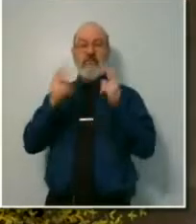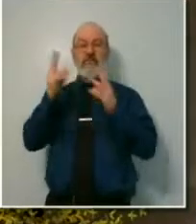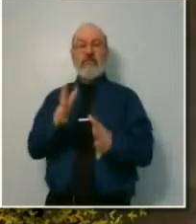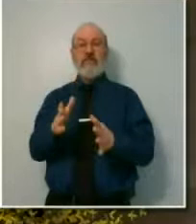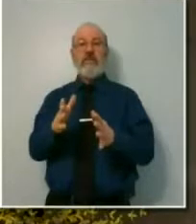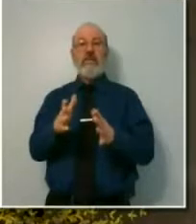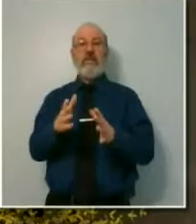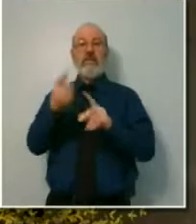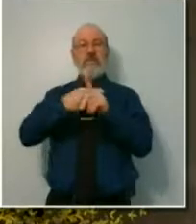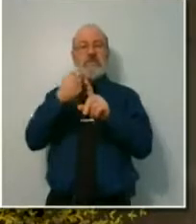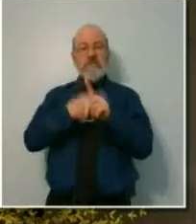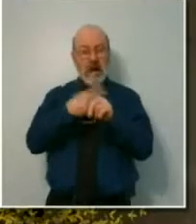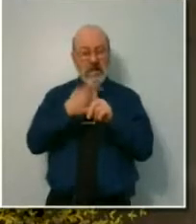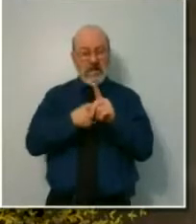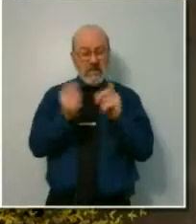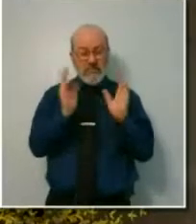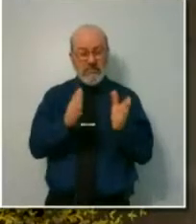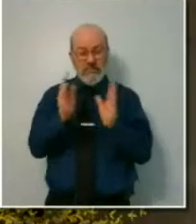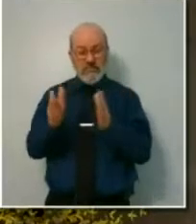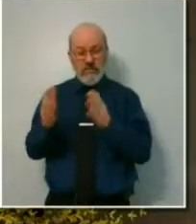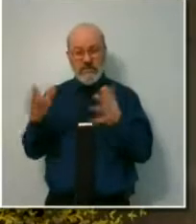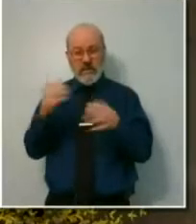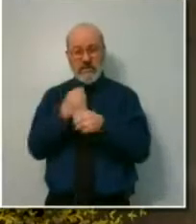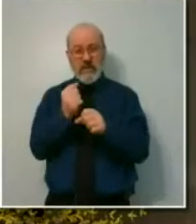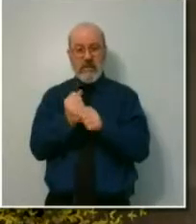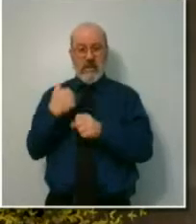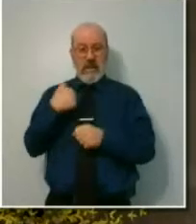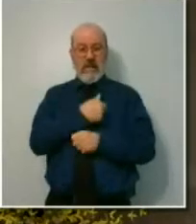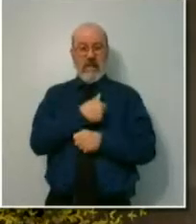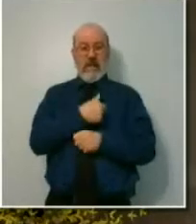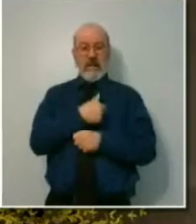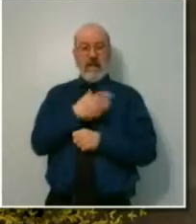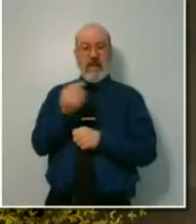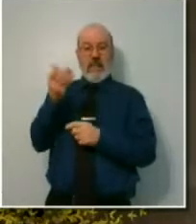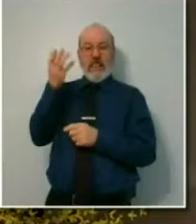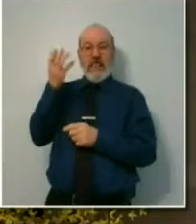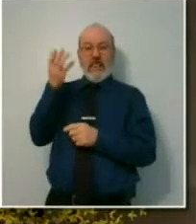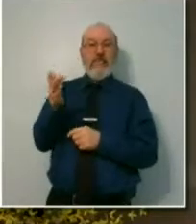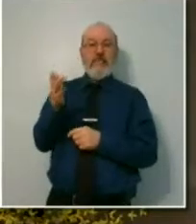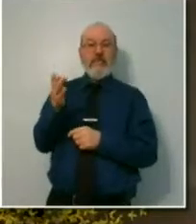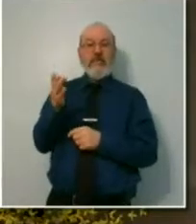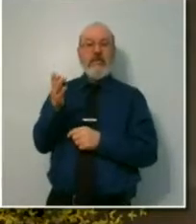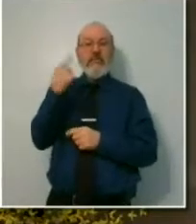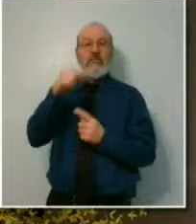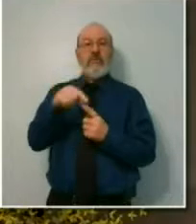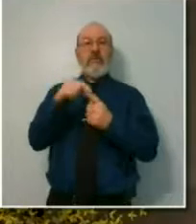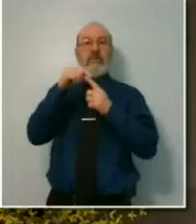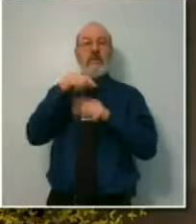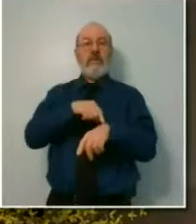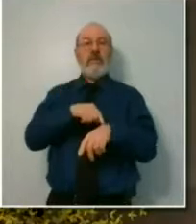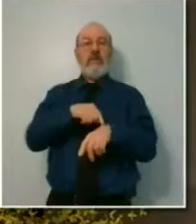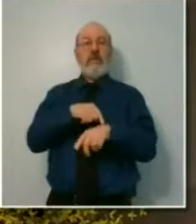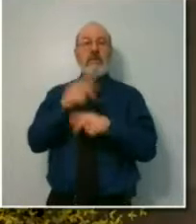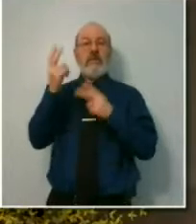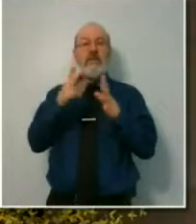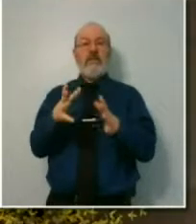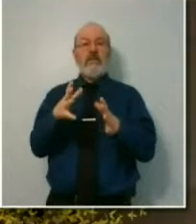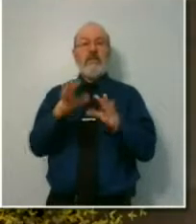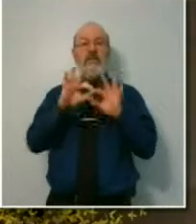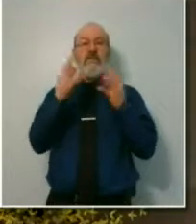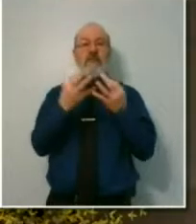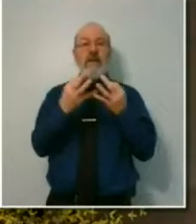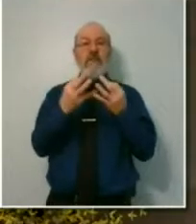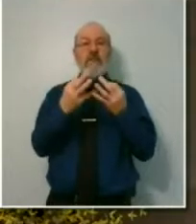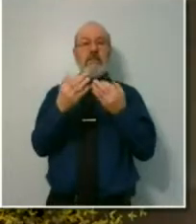of preparation had been made both by us and them for the special event. The visitors were family and very close